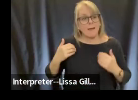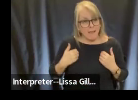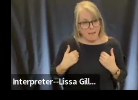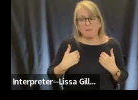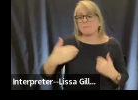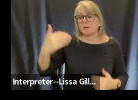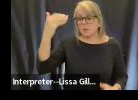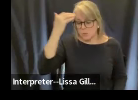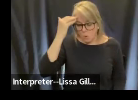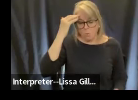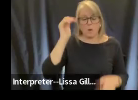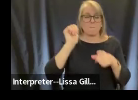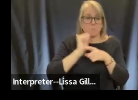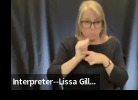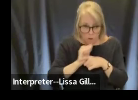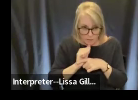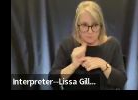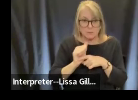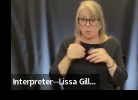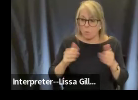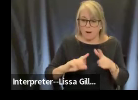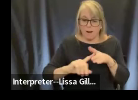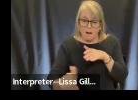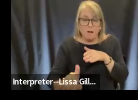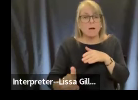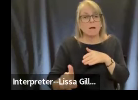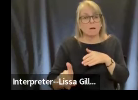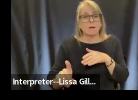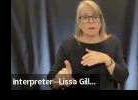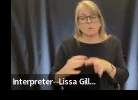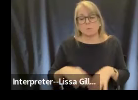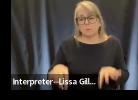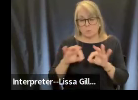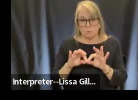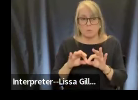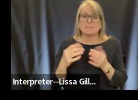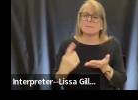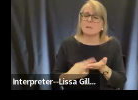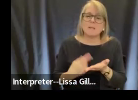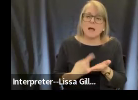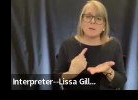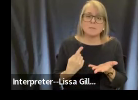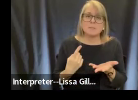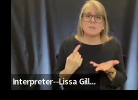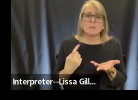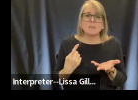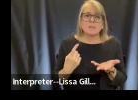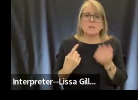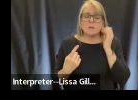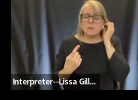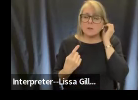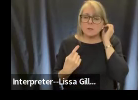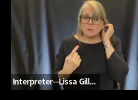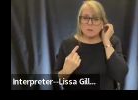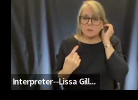and practiced route is critical for you because there are some exceptions for you. Sometimes you got to utilize